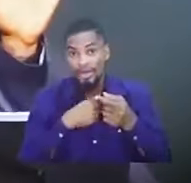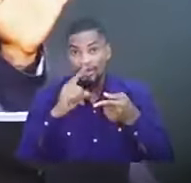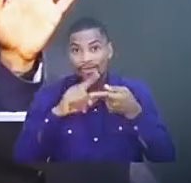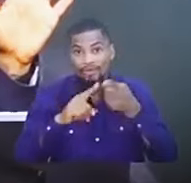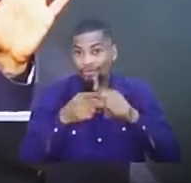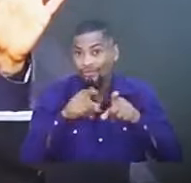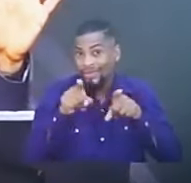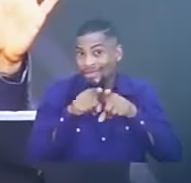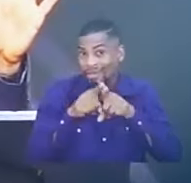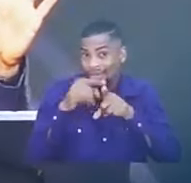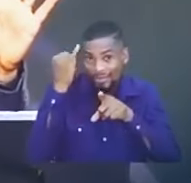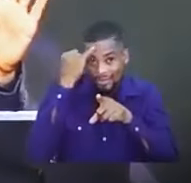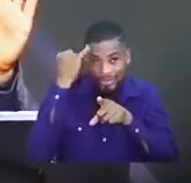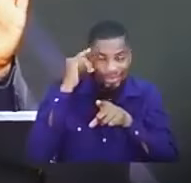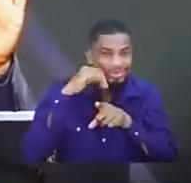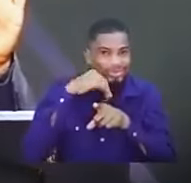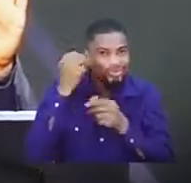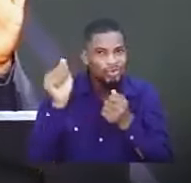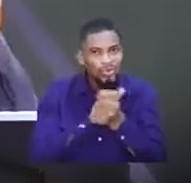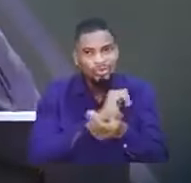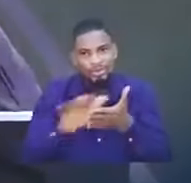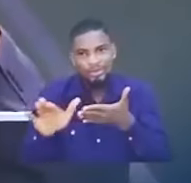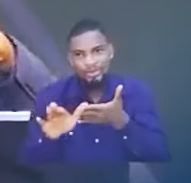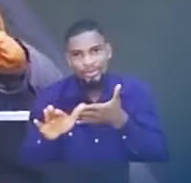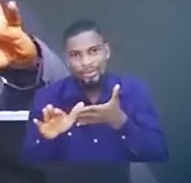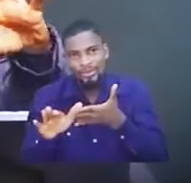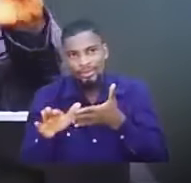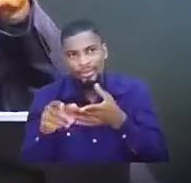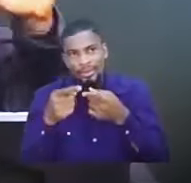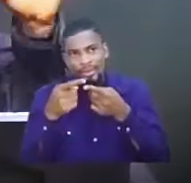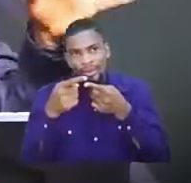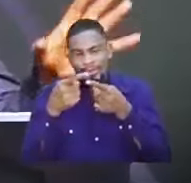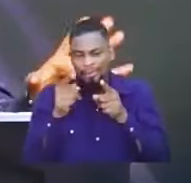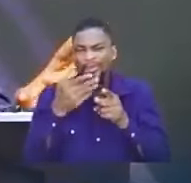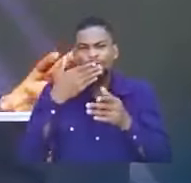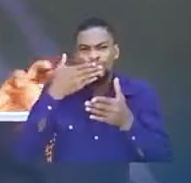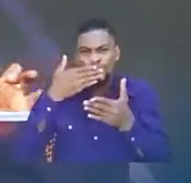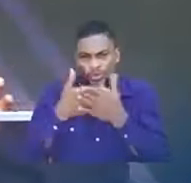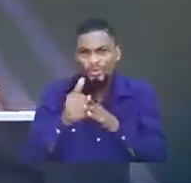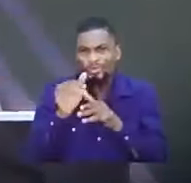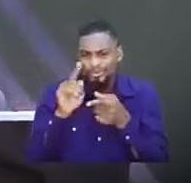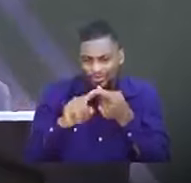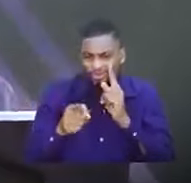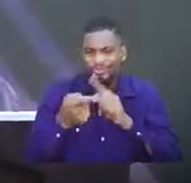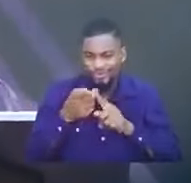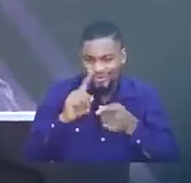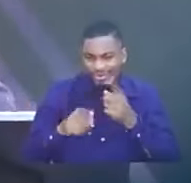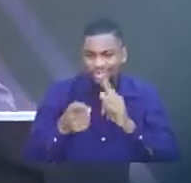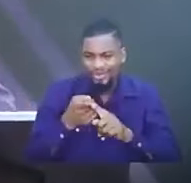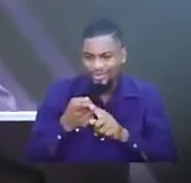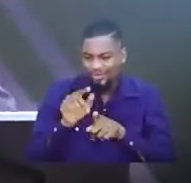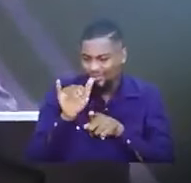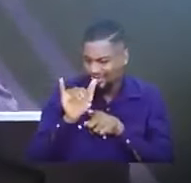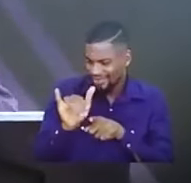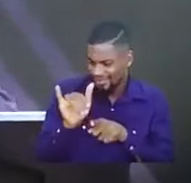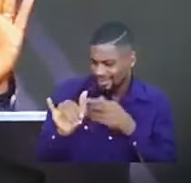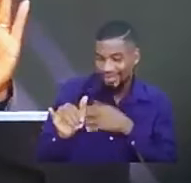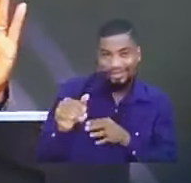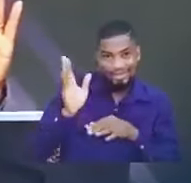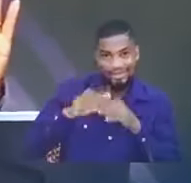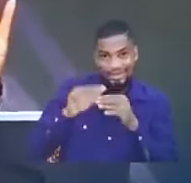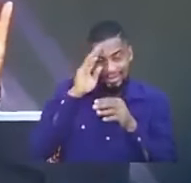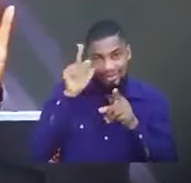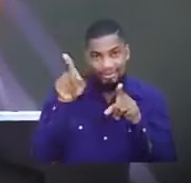be destroyed. But there still are good friends who stay closer than a